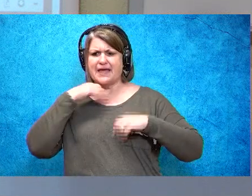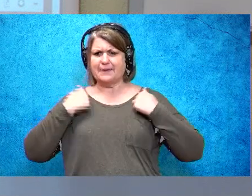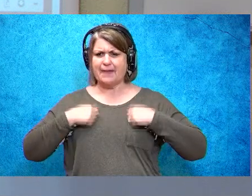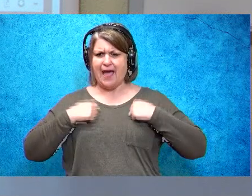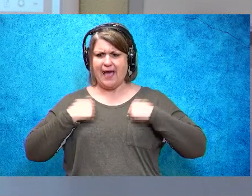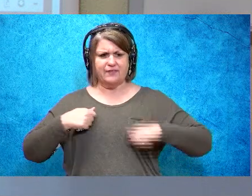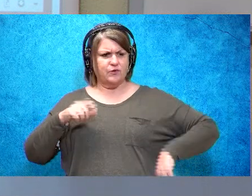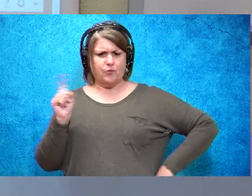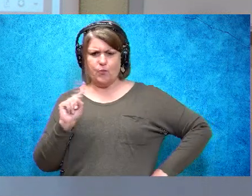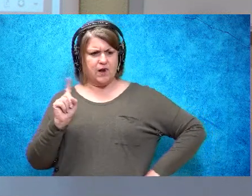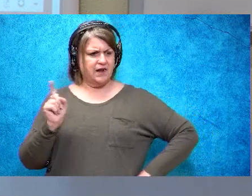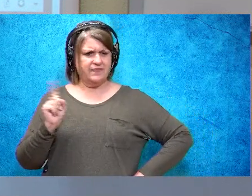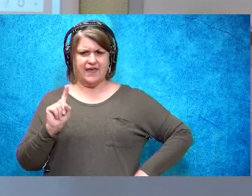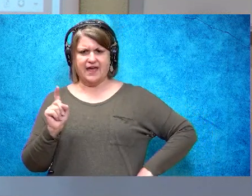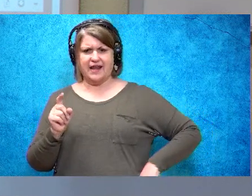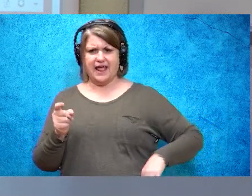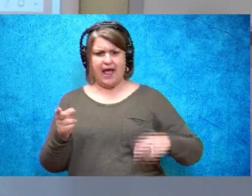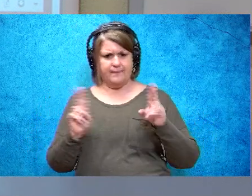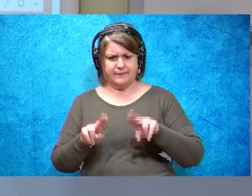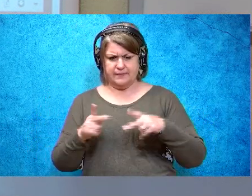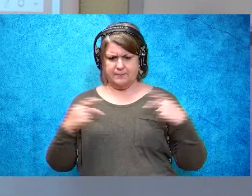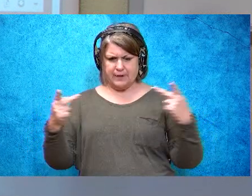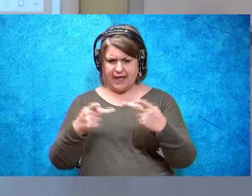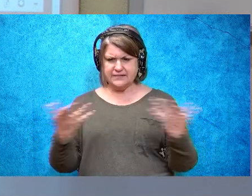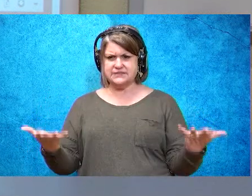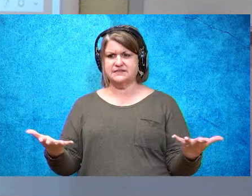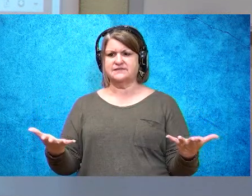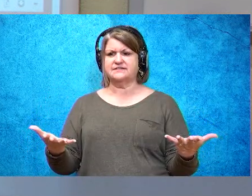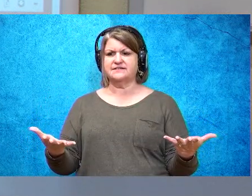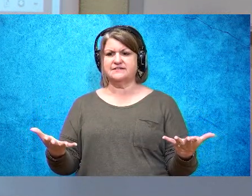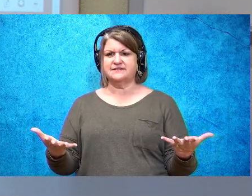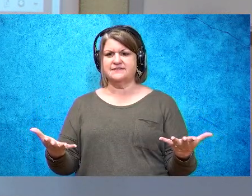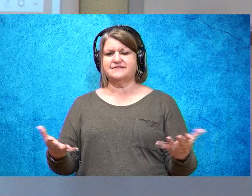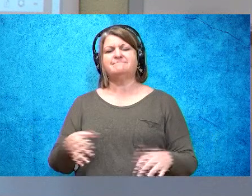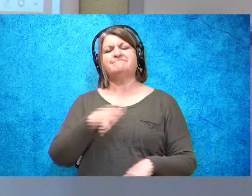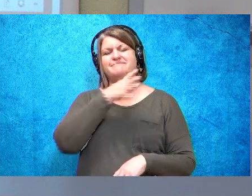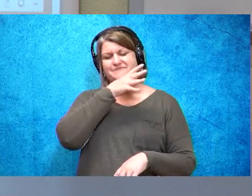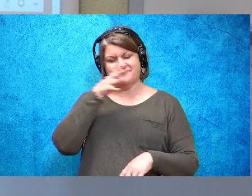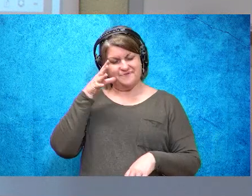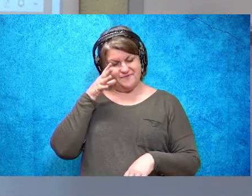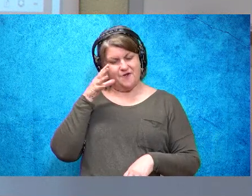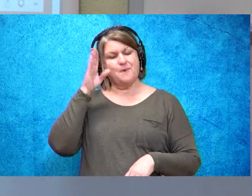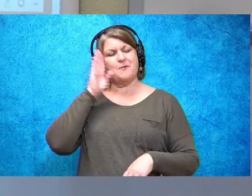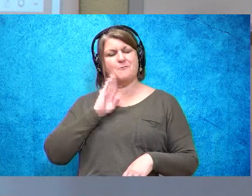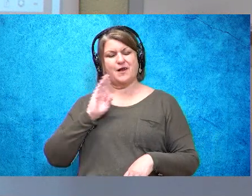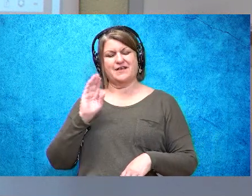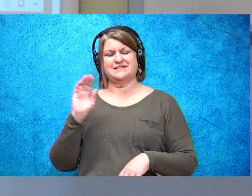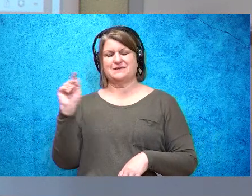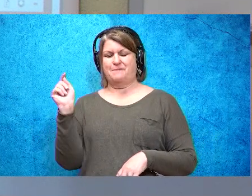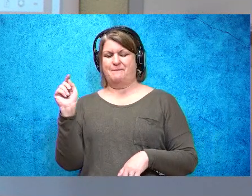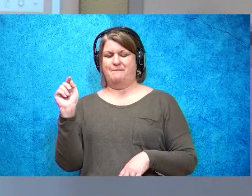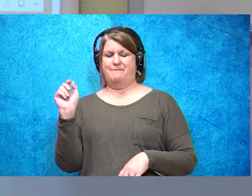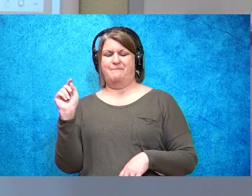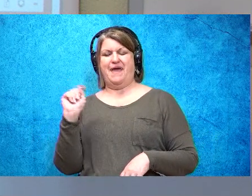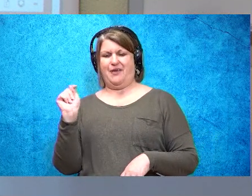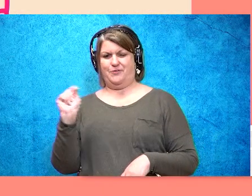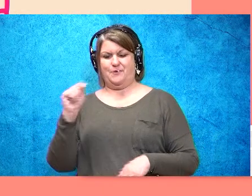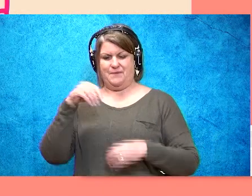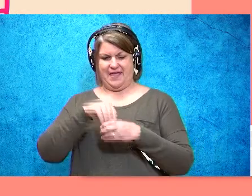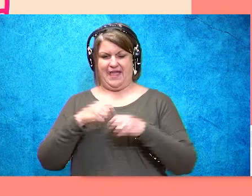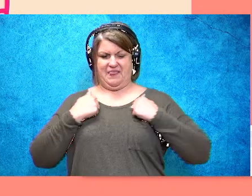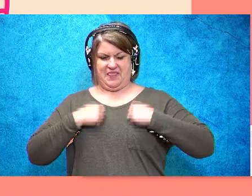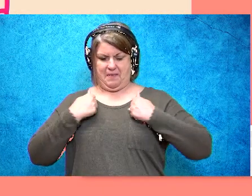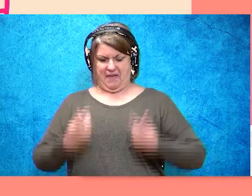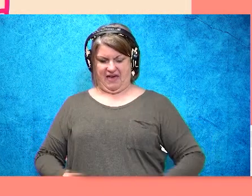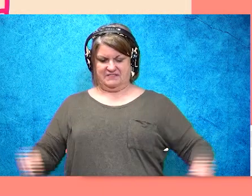pigs. Where was that? That's right, it was in Farmer Brown's bathroom, in his bathtub. The question when